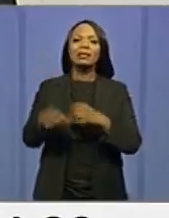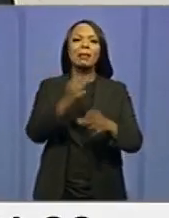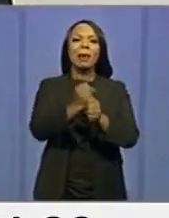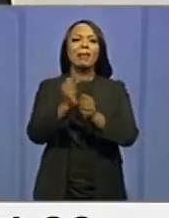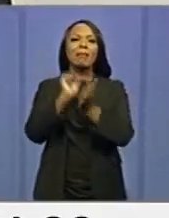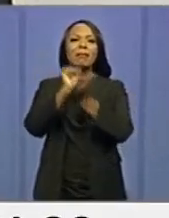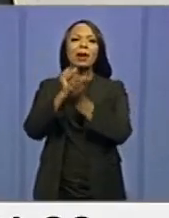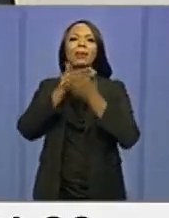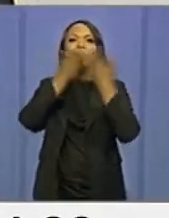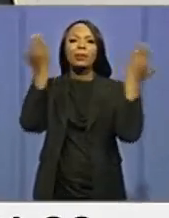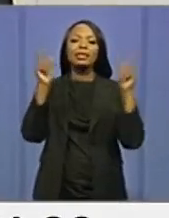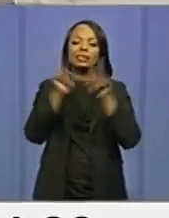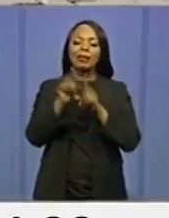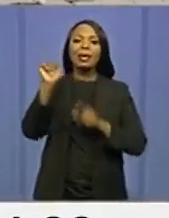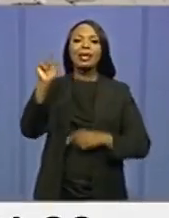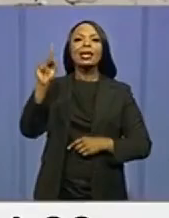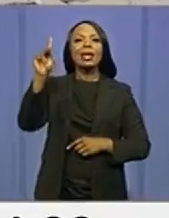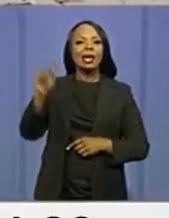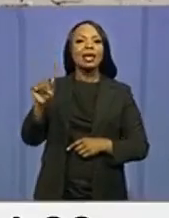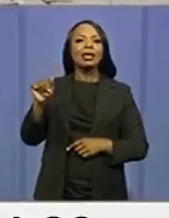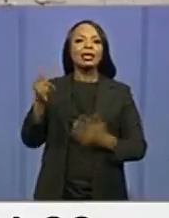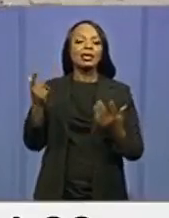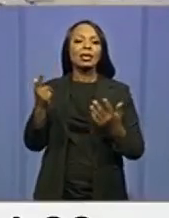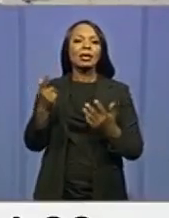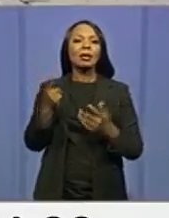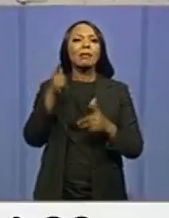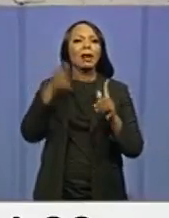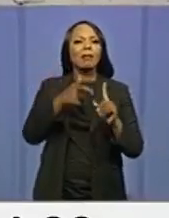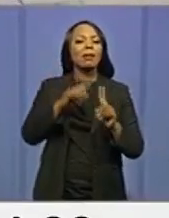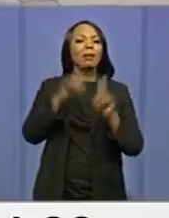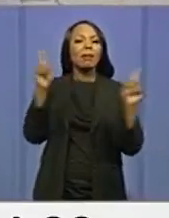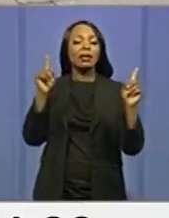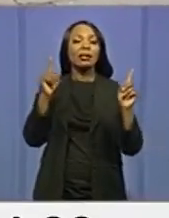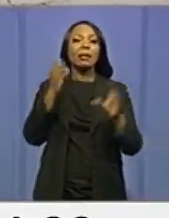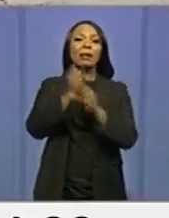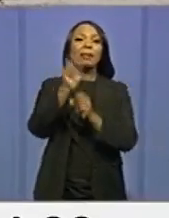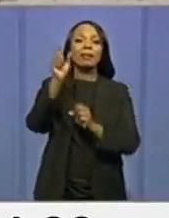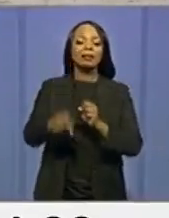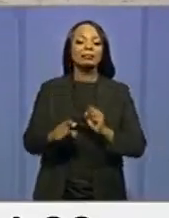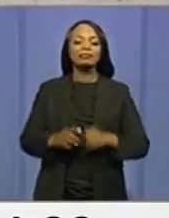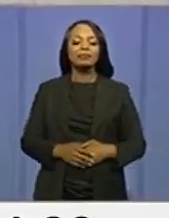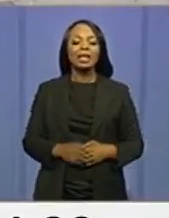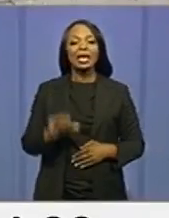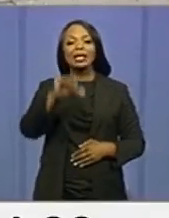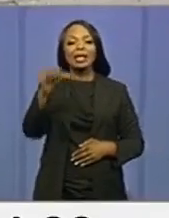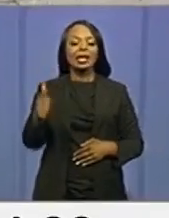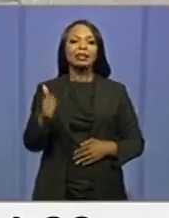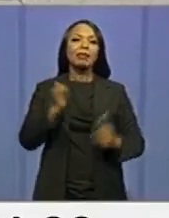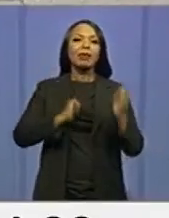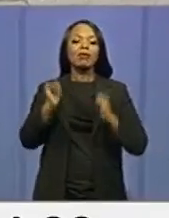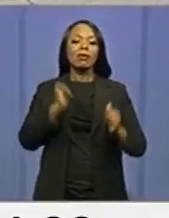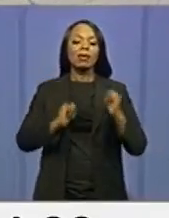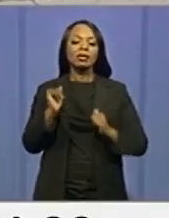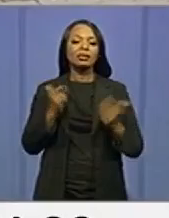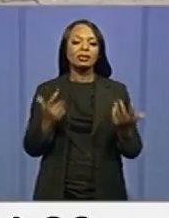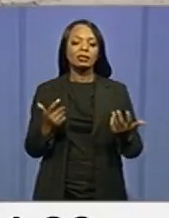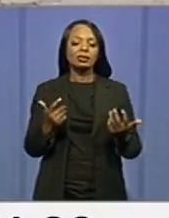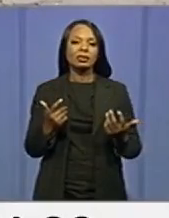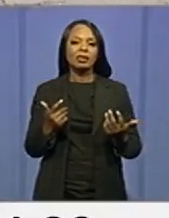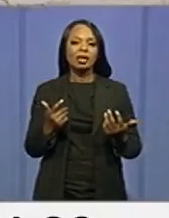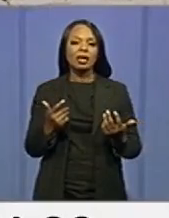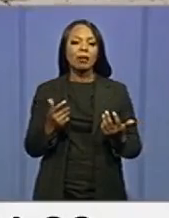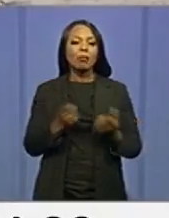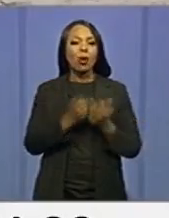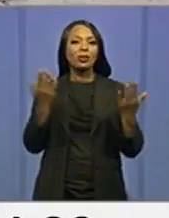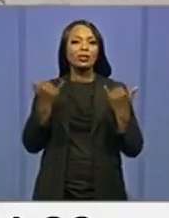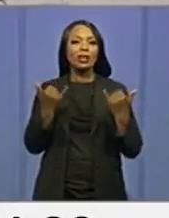is going to happen with AKA. I'm hoping that there'll be a next performance that we hear AKA. It's quite sad how many artists